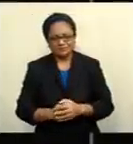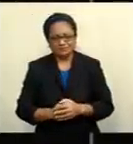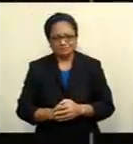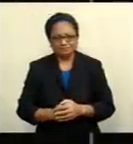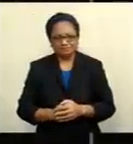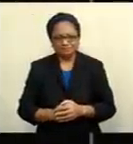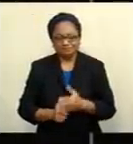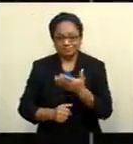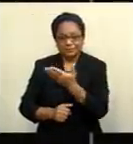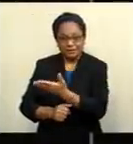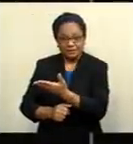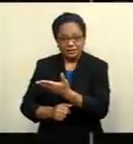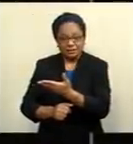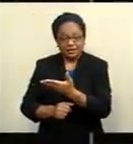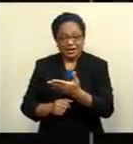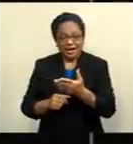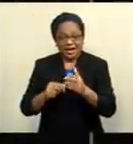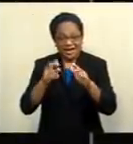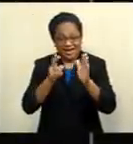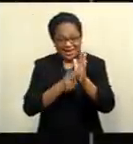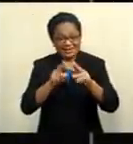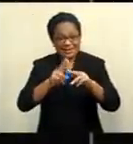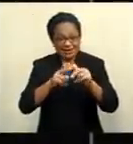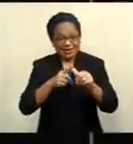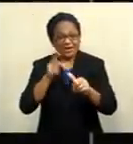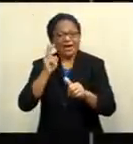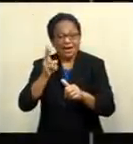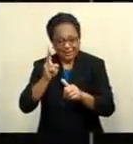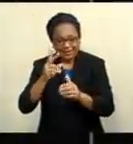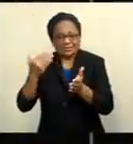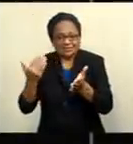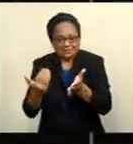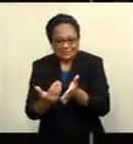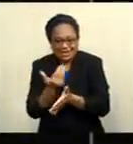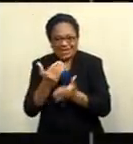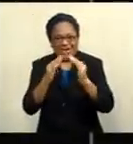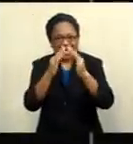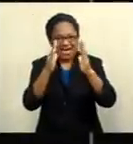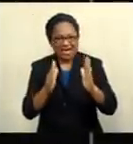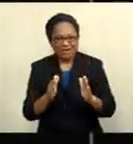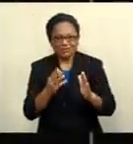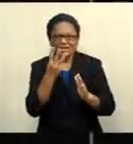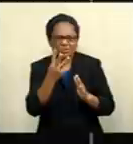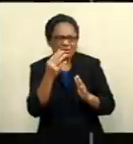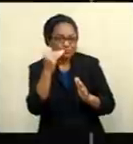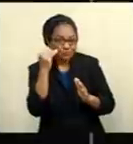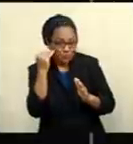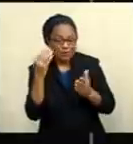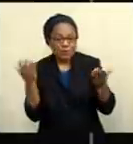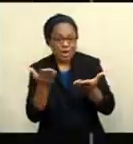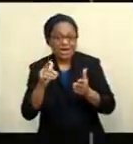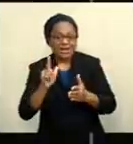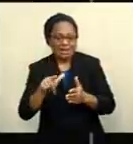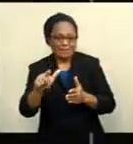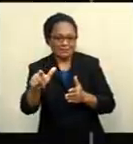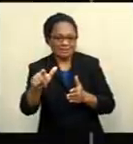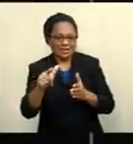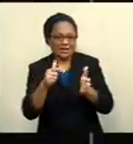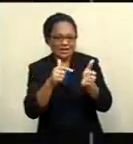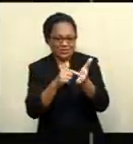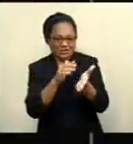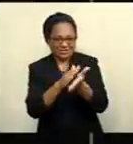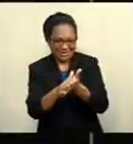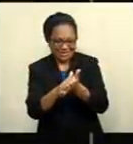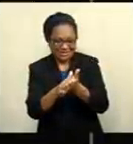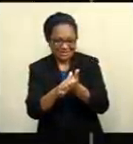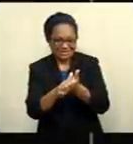Meanwhile, firefighters saved a 3-bedroom corrugated iron and timber house in Vunika, Lambasa on Thursday. The incident